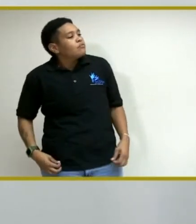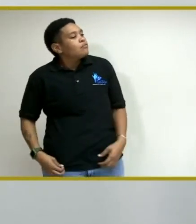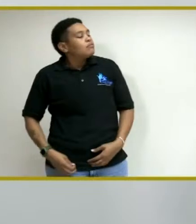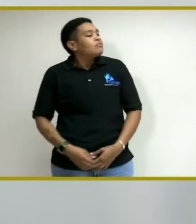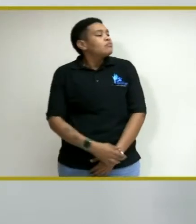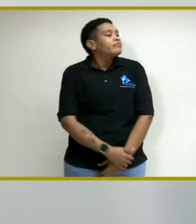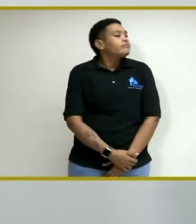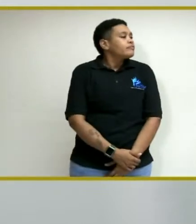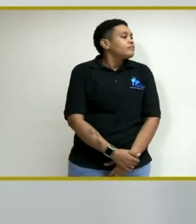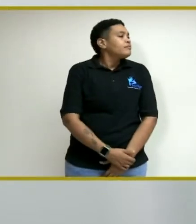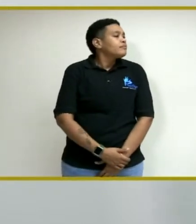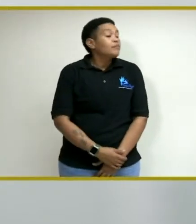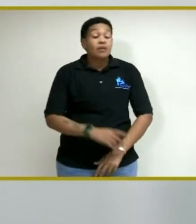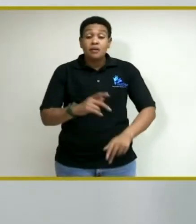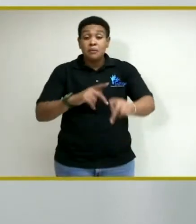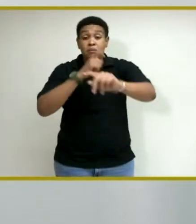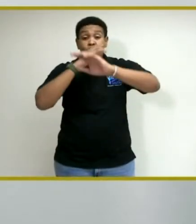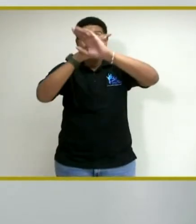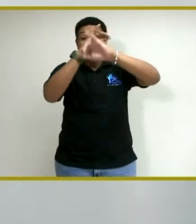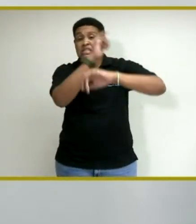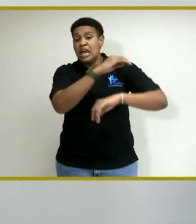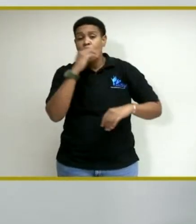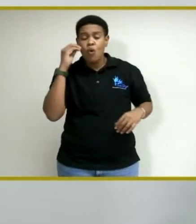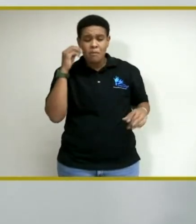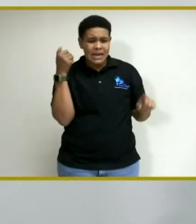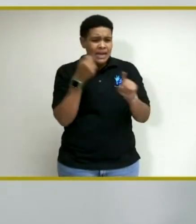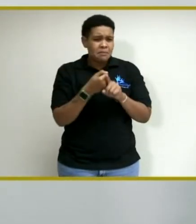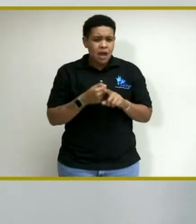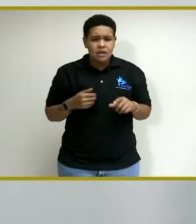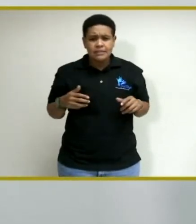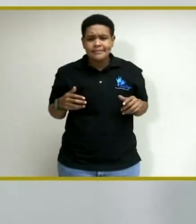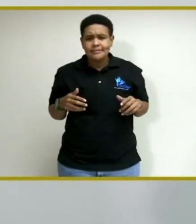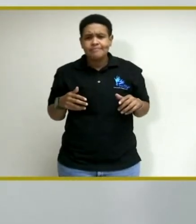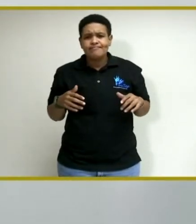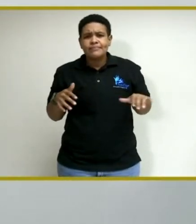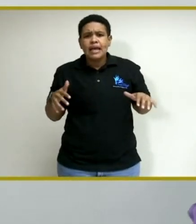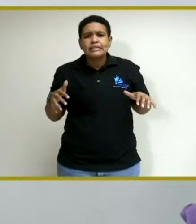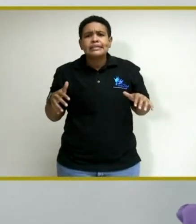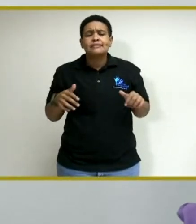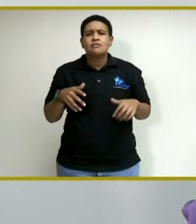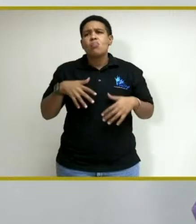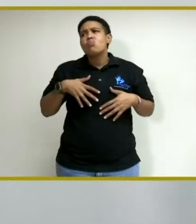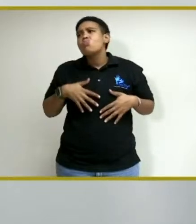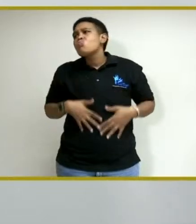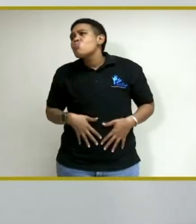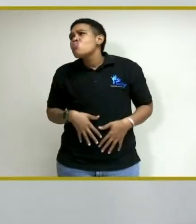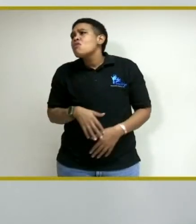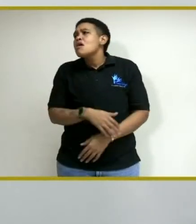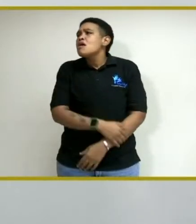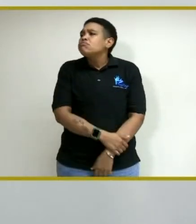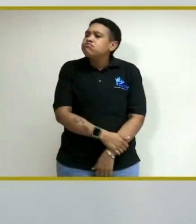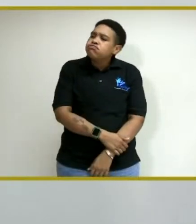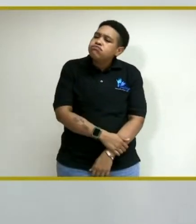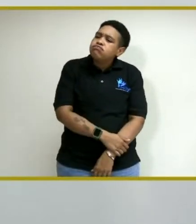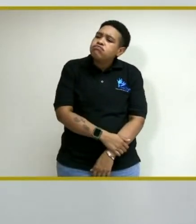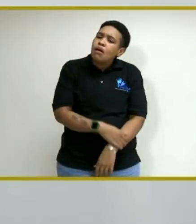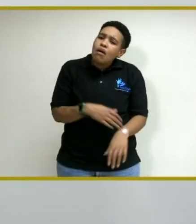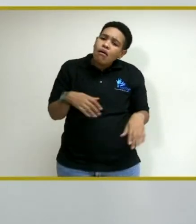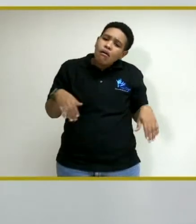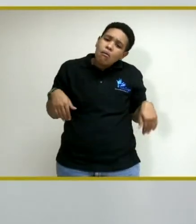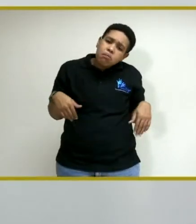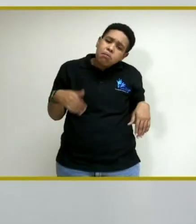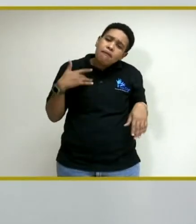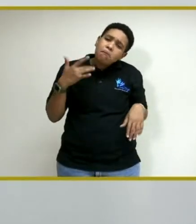anxiety, depression, not being able to pursue your normal habits of being with